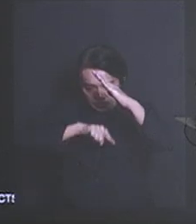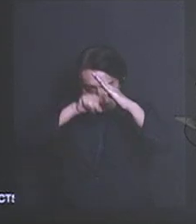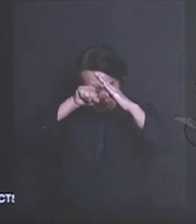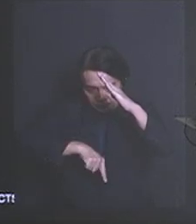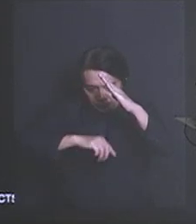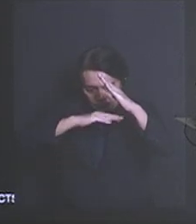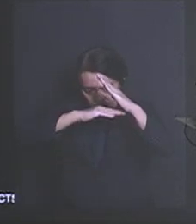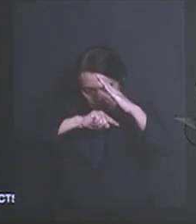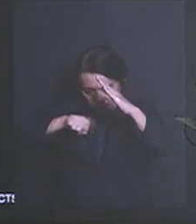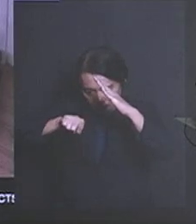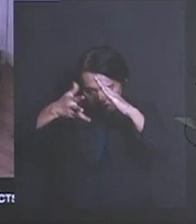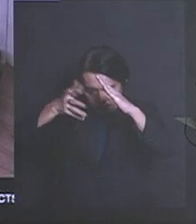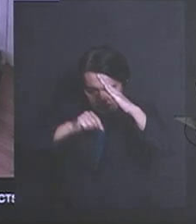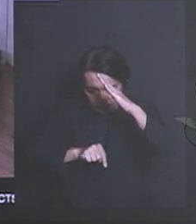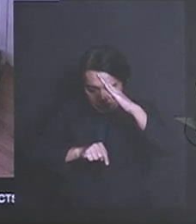future.